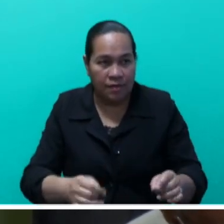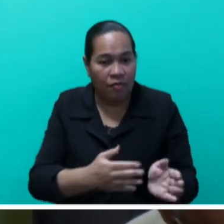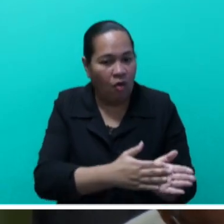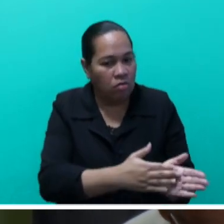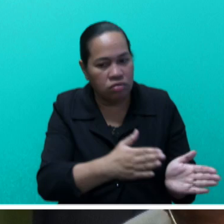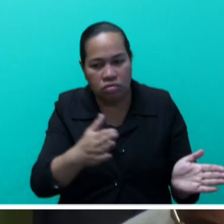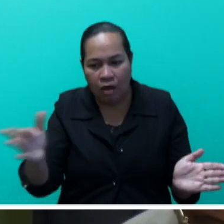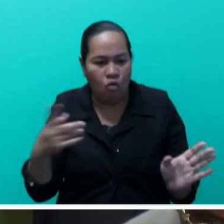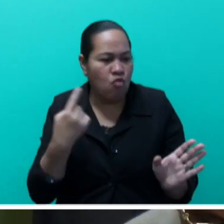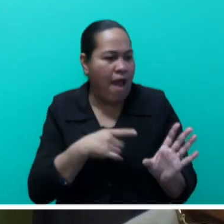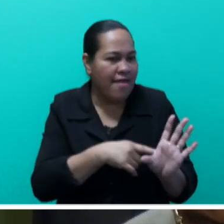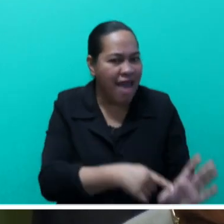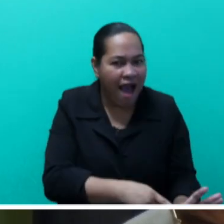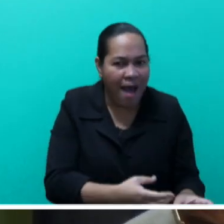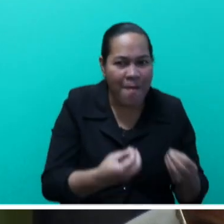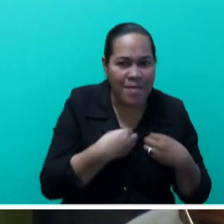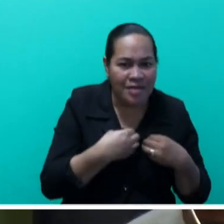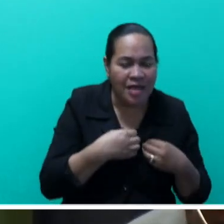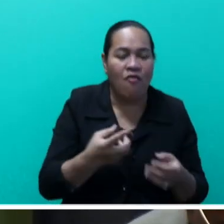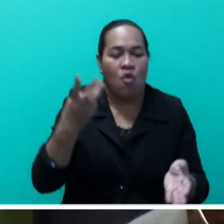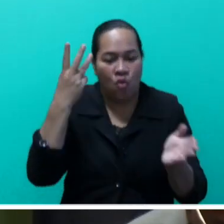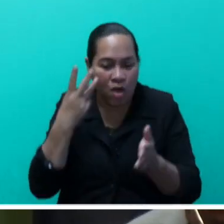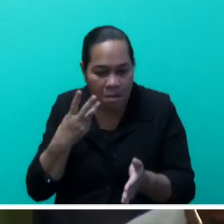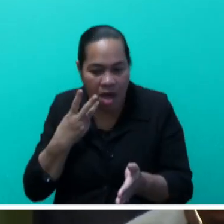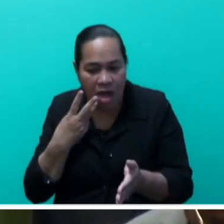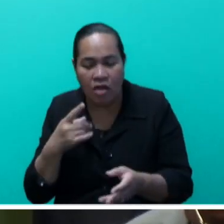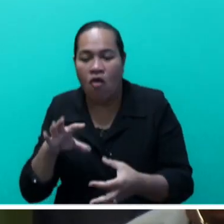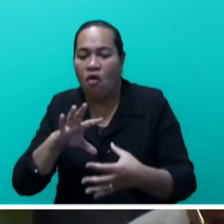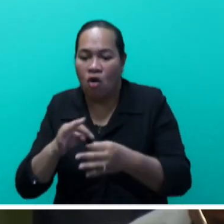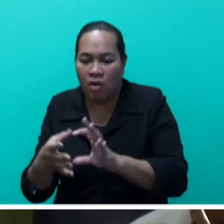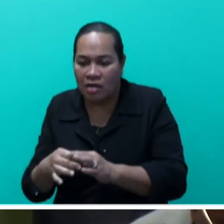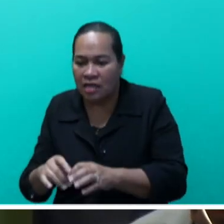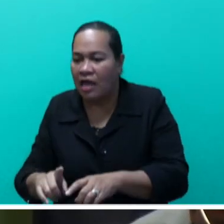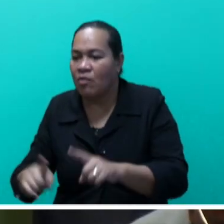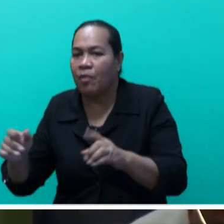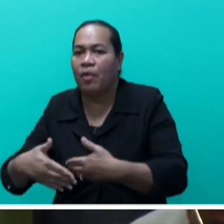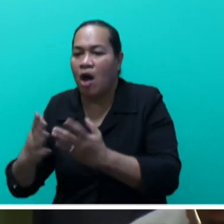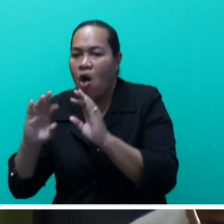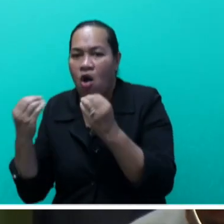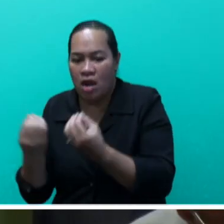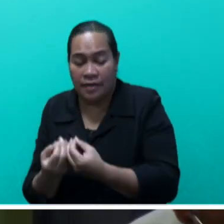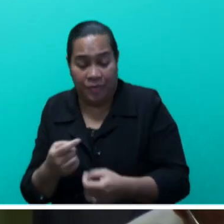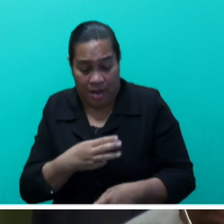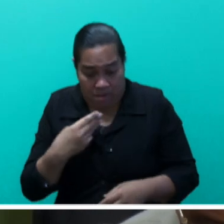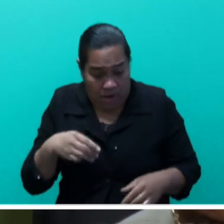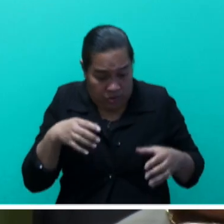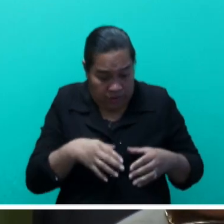young entrepreneurs, women, cooperatives, and the like. The ministry has